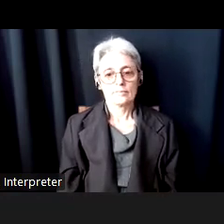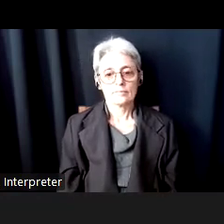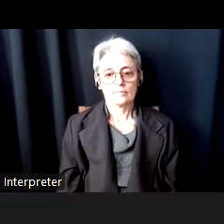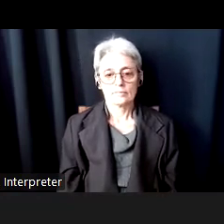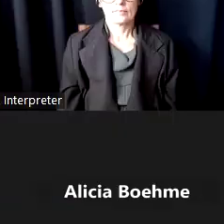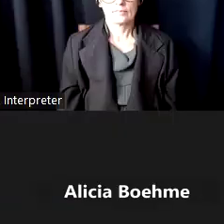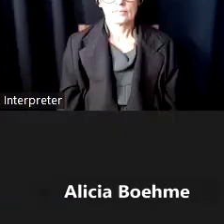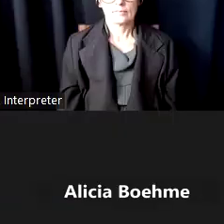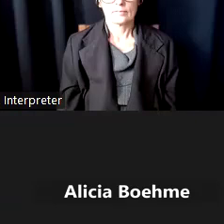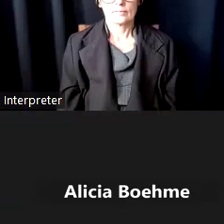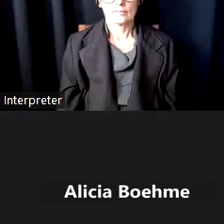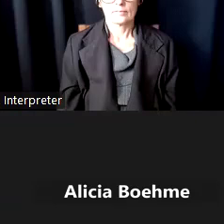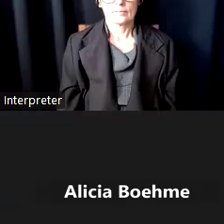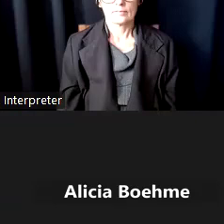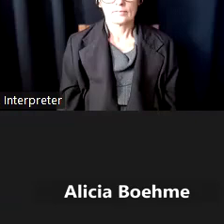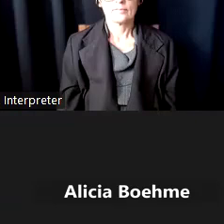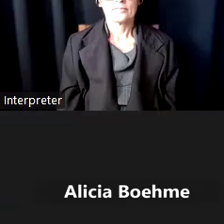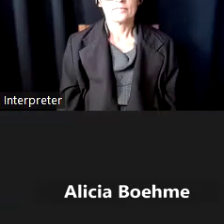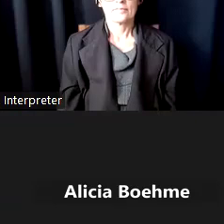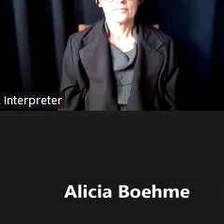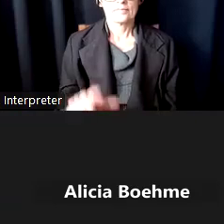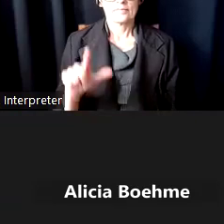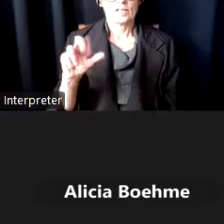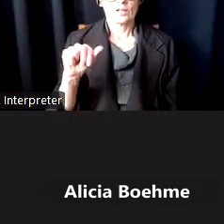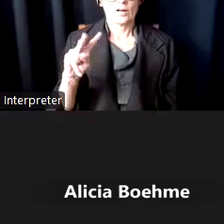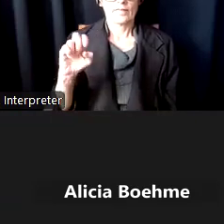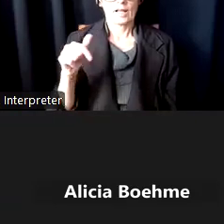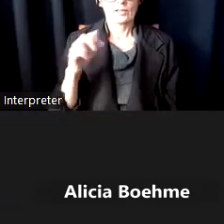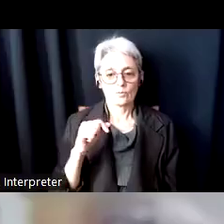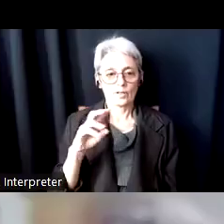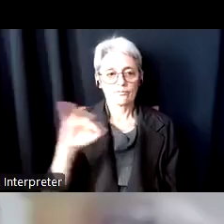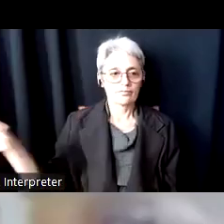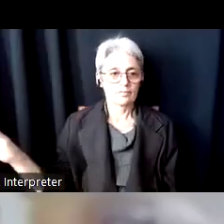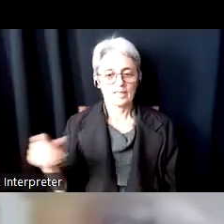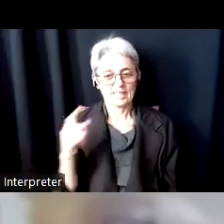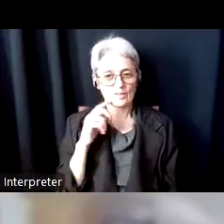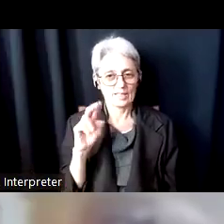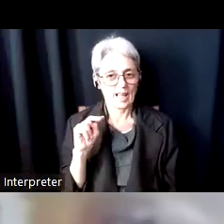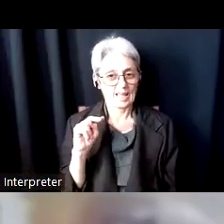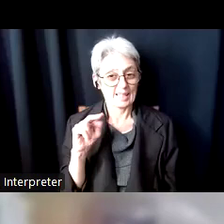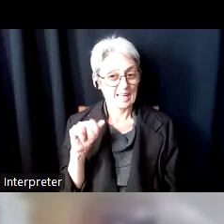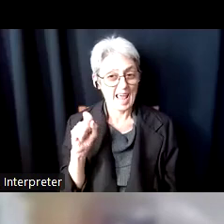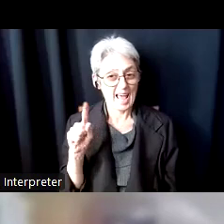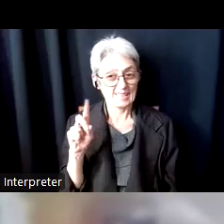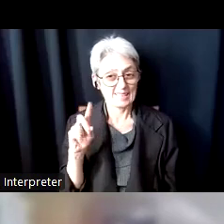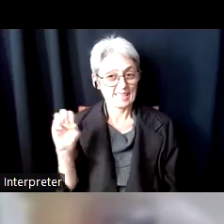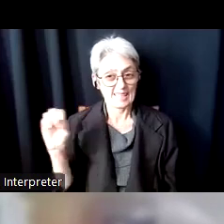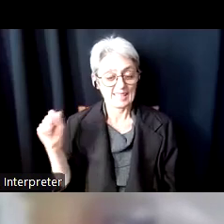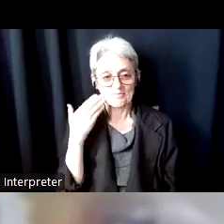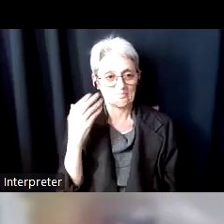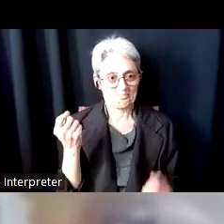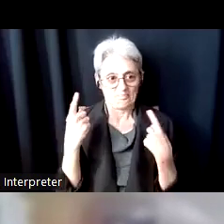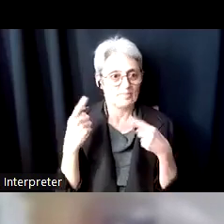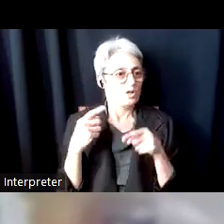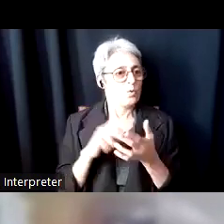Good afternoon. I'm Laura Vegas with NASDDDS and on the NASDDDS NCI team. So what does all this mean? What does it mean